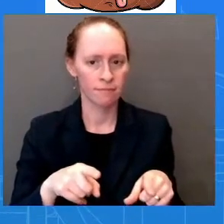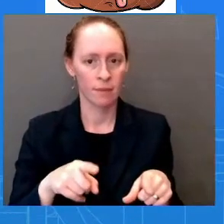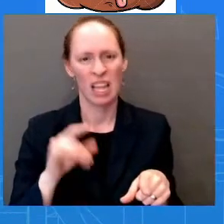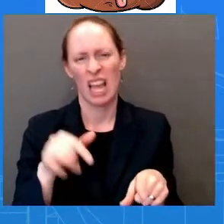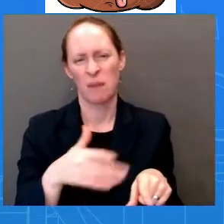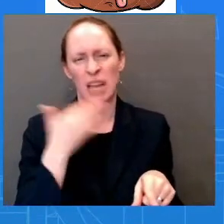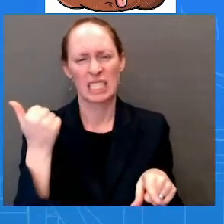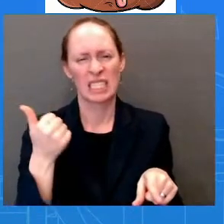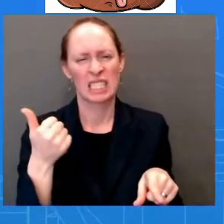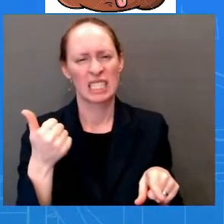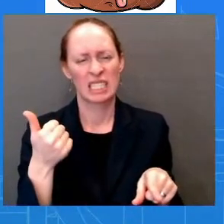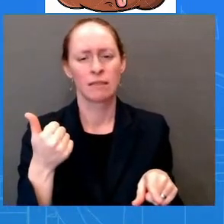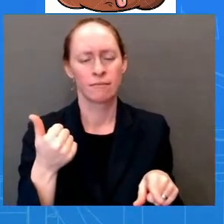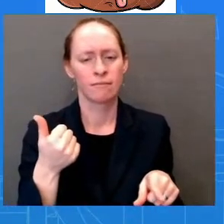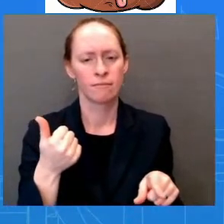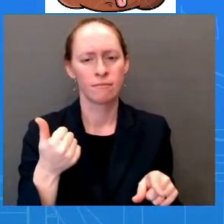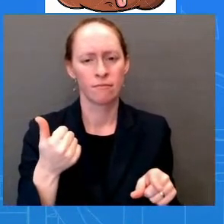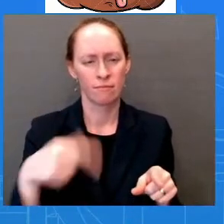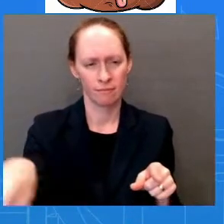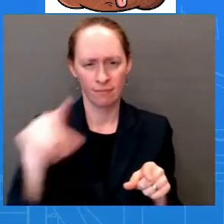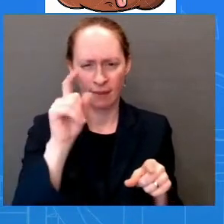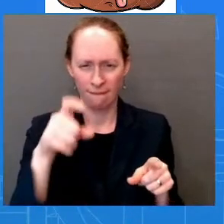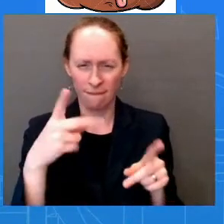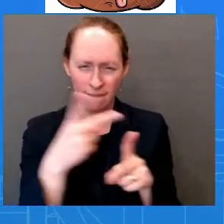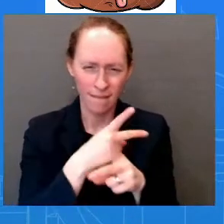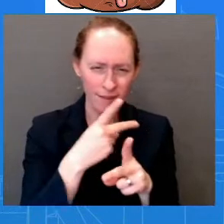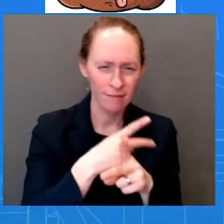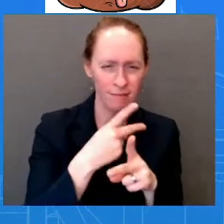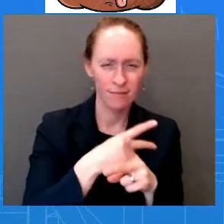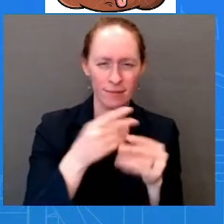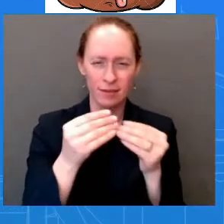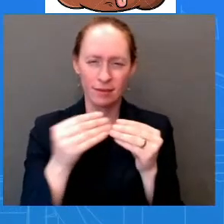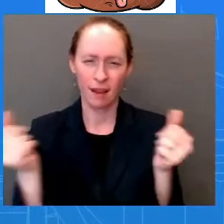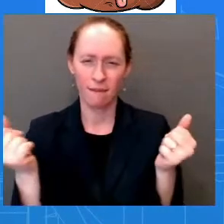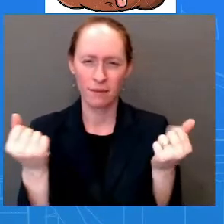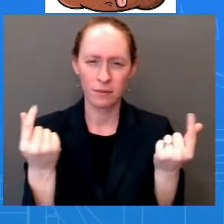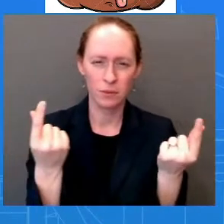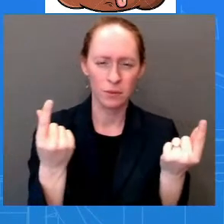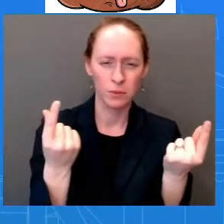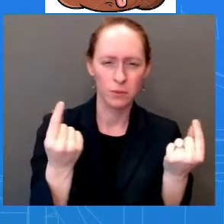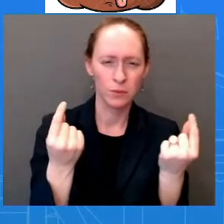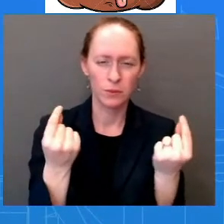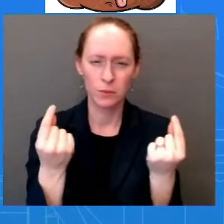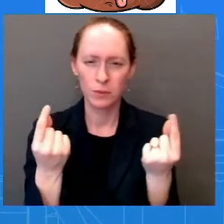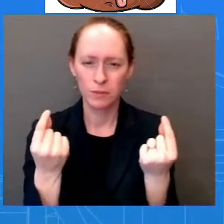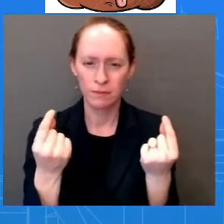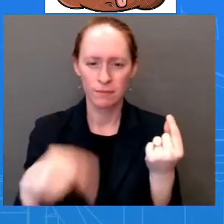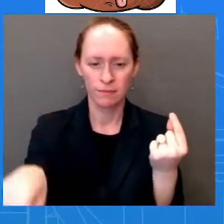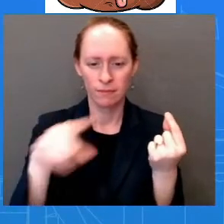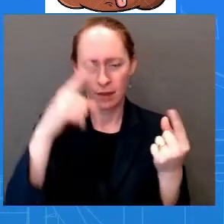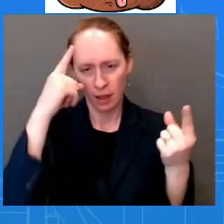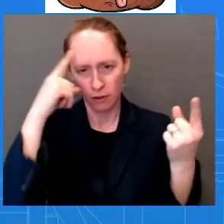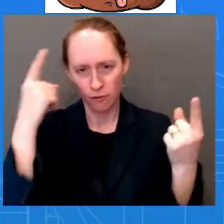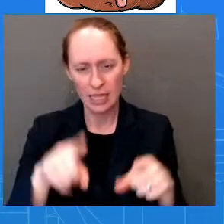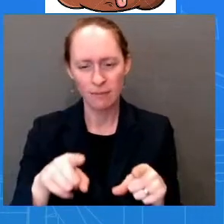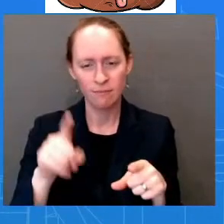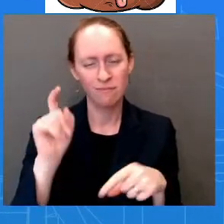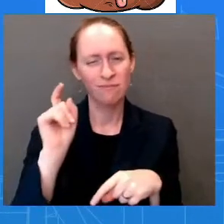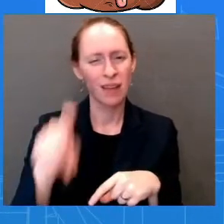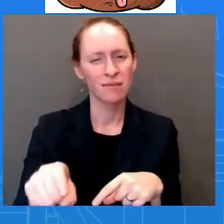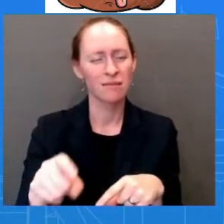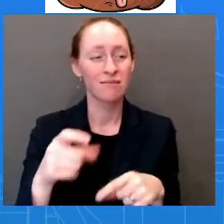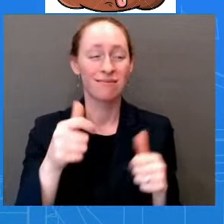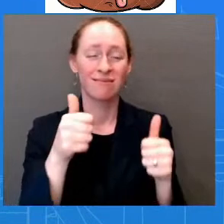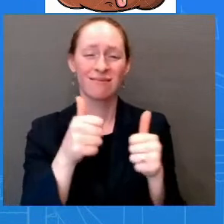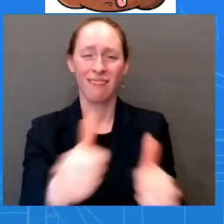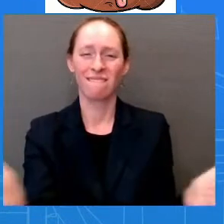their differences themselves, and that's what the president's going to continue to call on. To your specific question, though, Steve. Thank you so